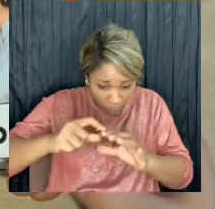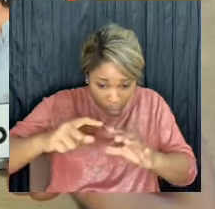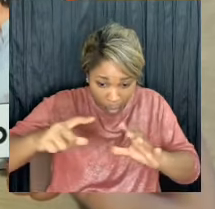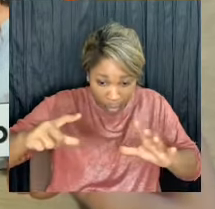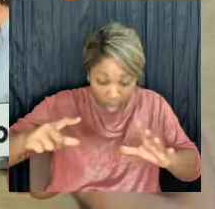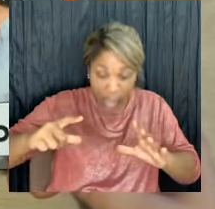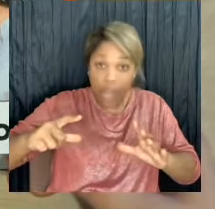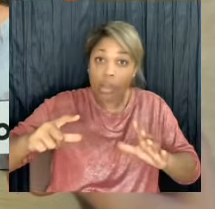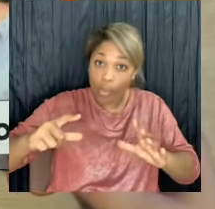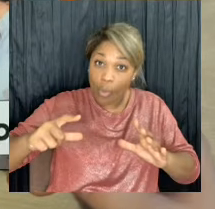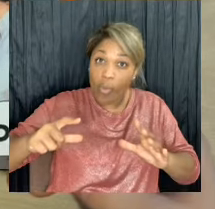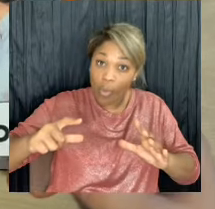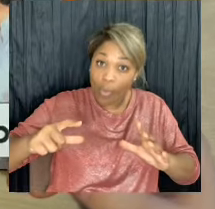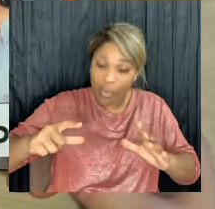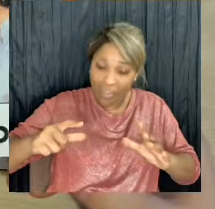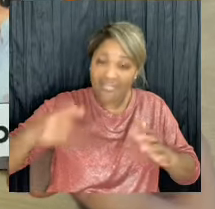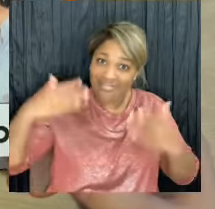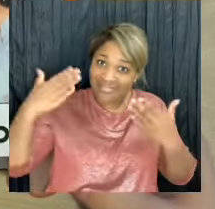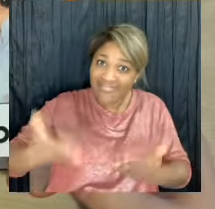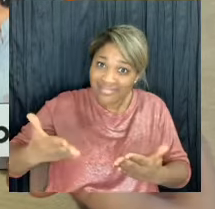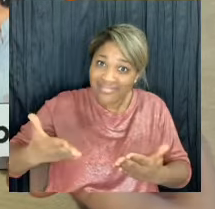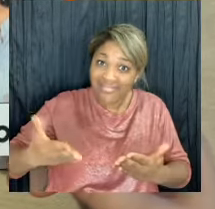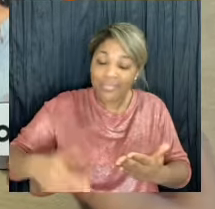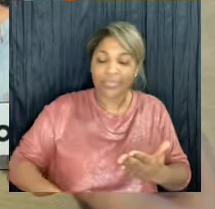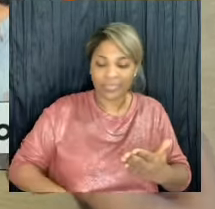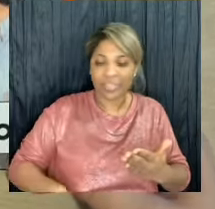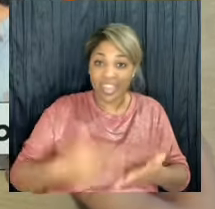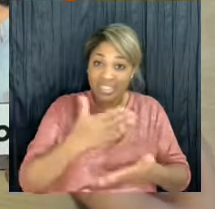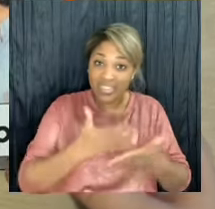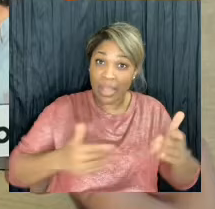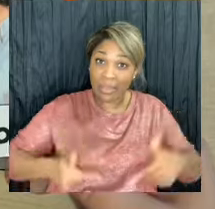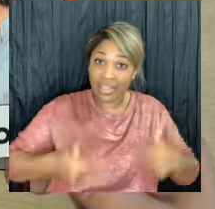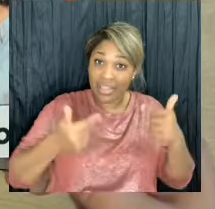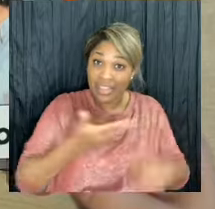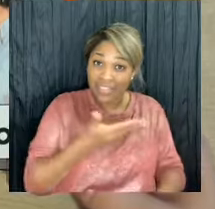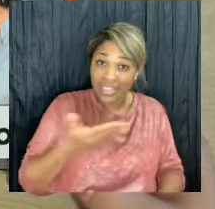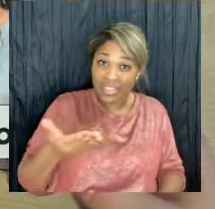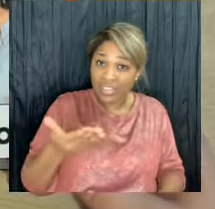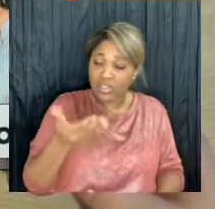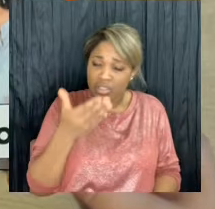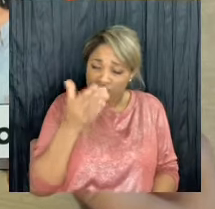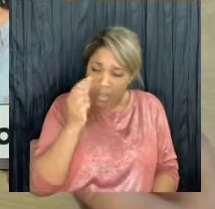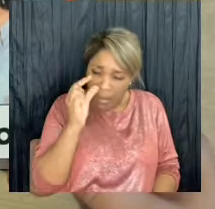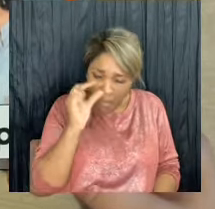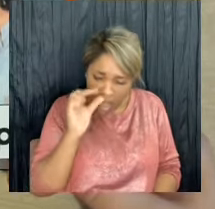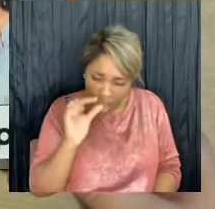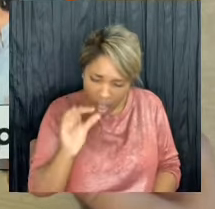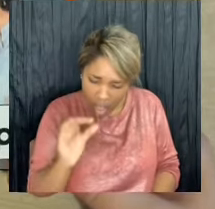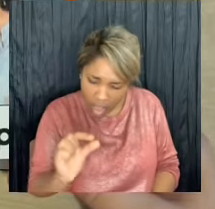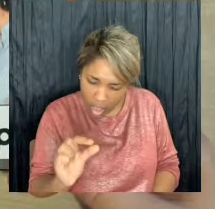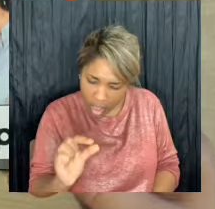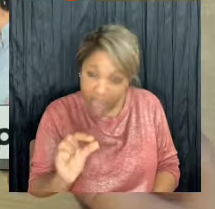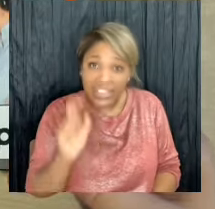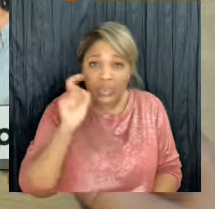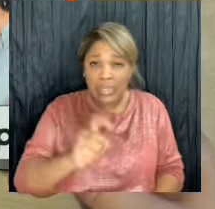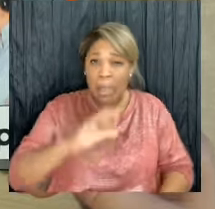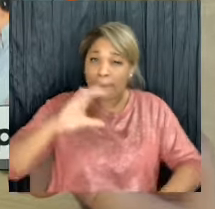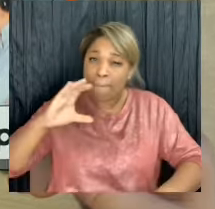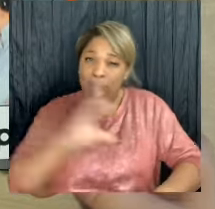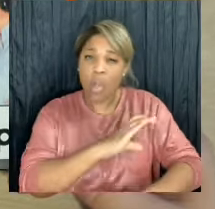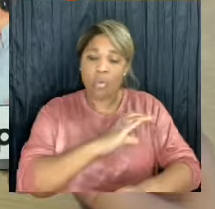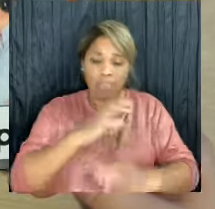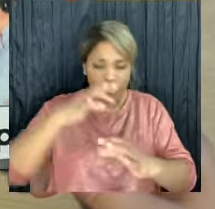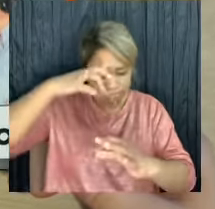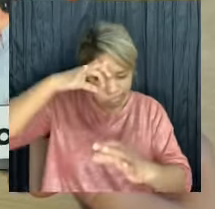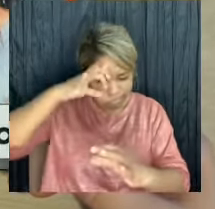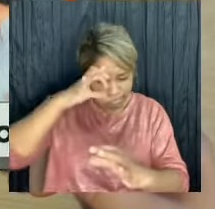But it's still there. So there are some living things that are so small that you would need a very powerful